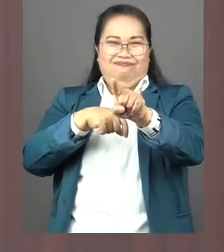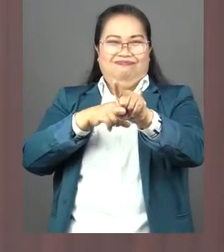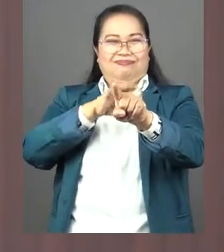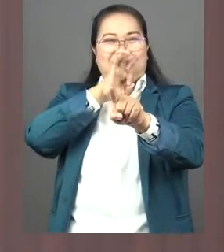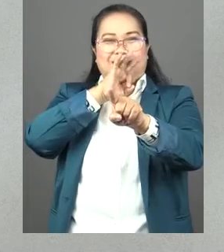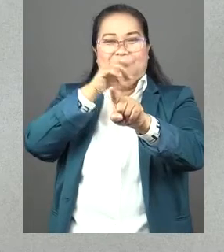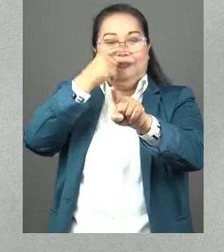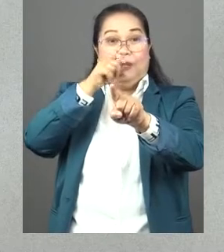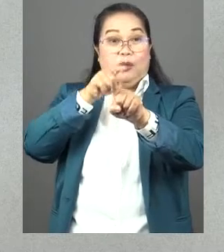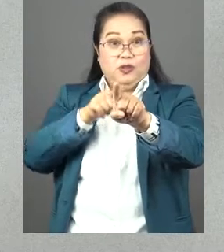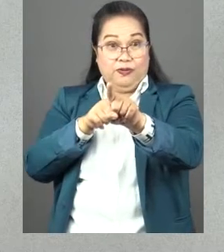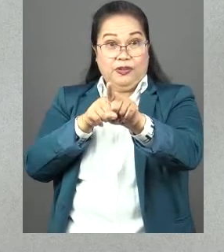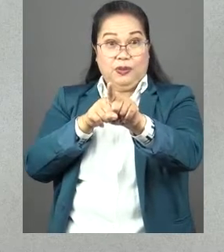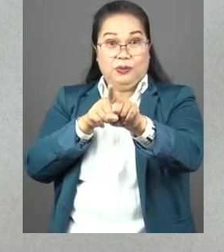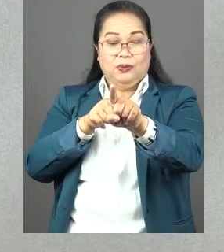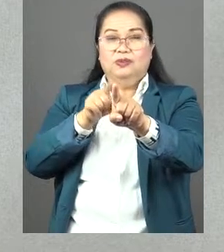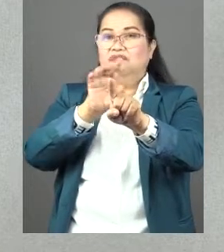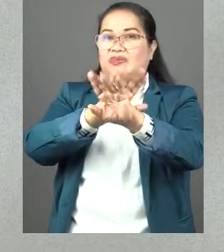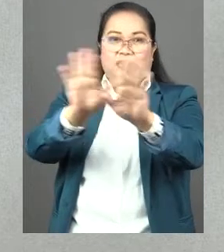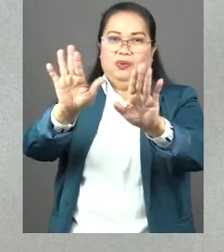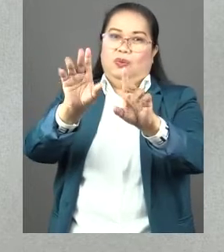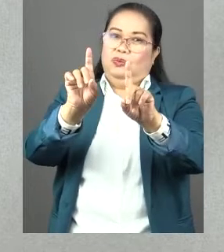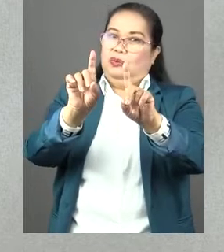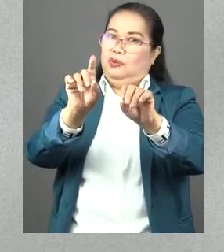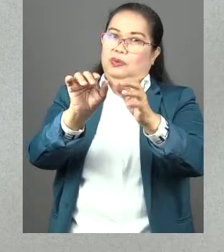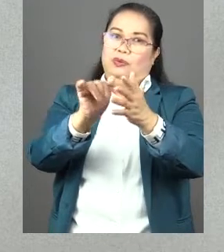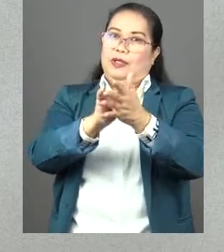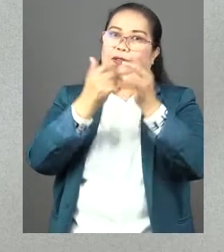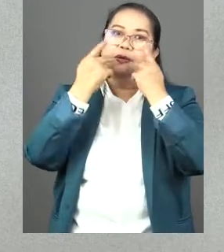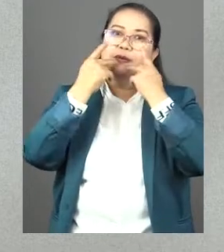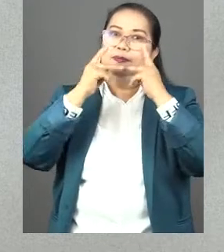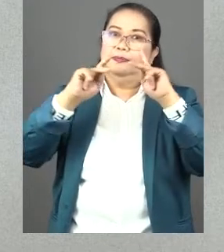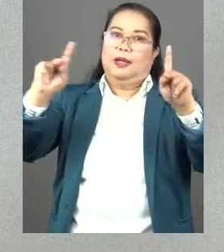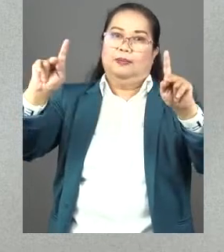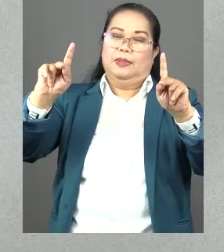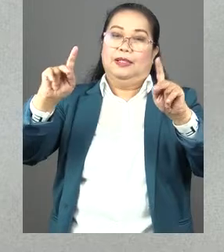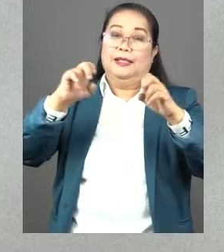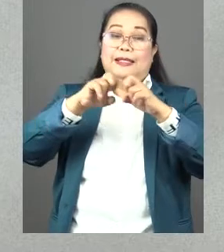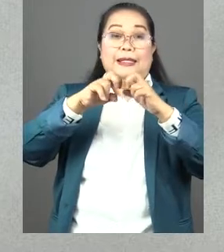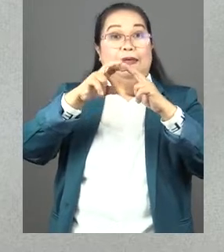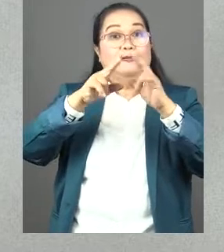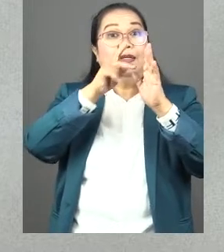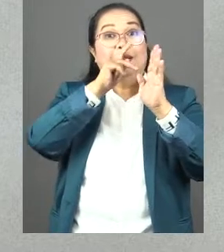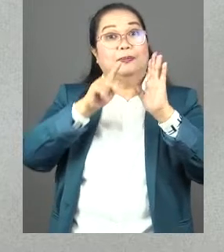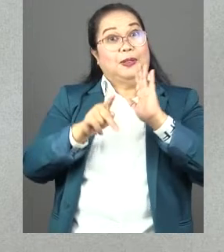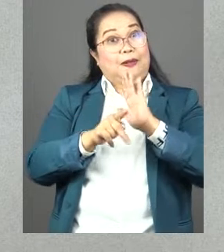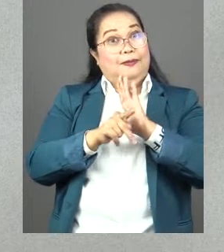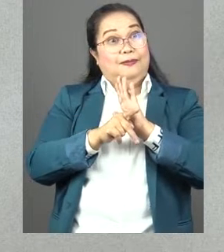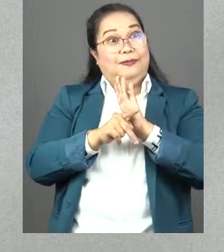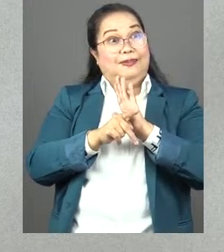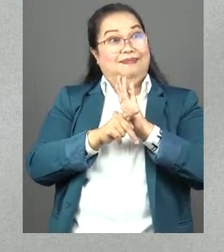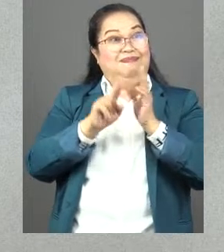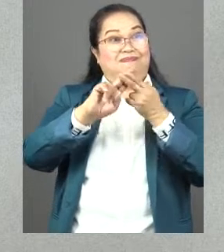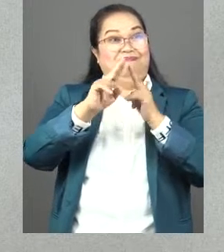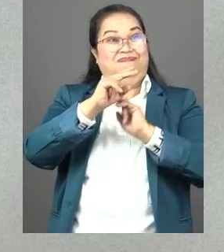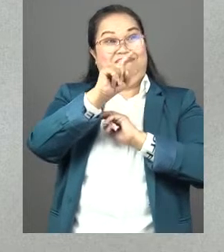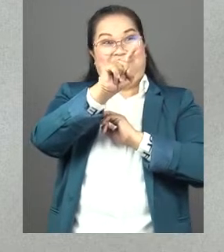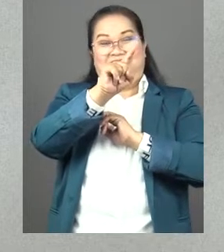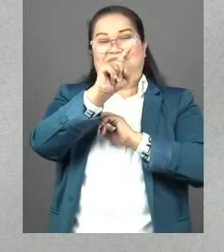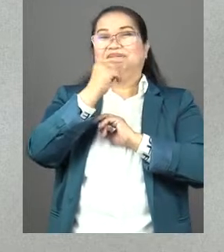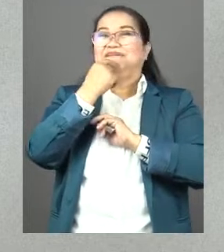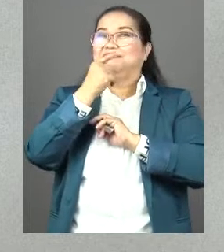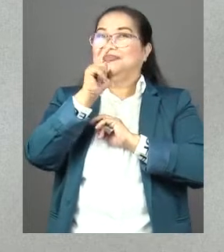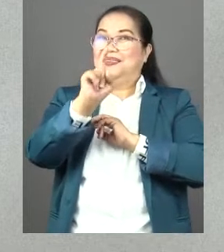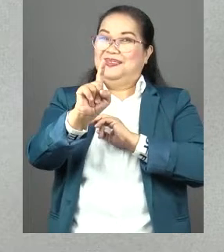stumbles because of you, then don't do it in public. Now, even in private, see number one above. Number one